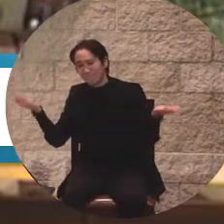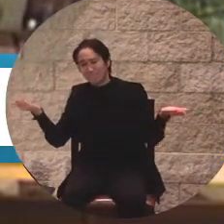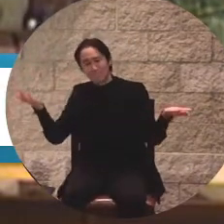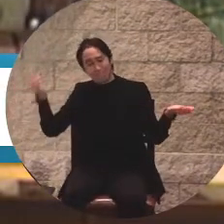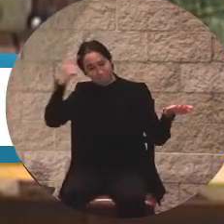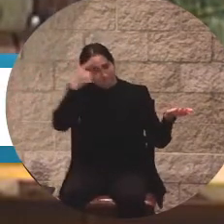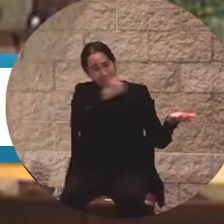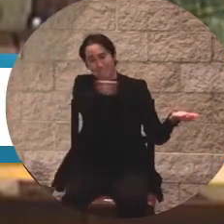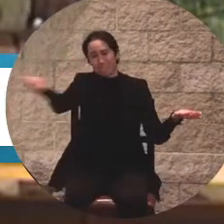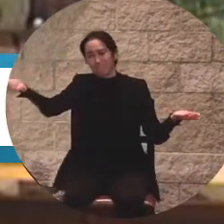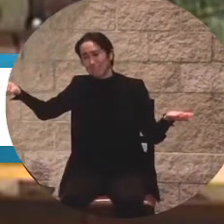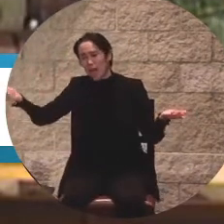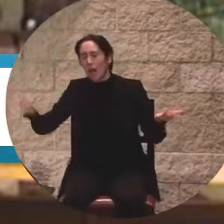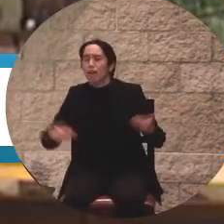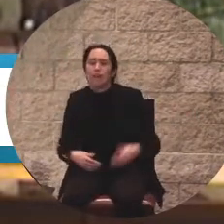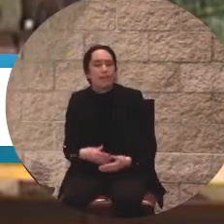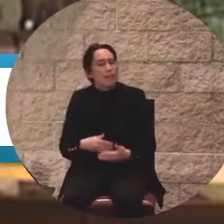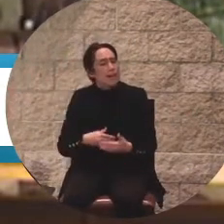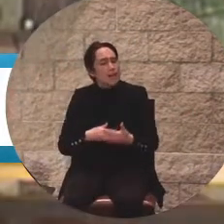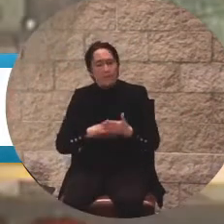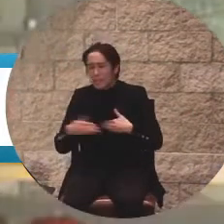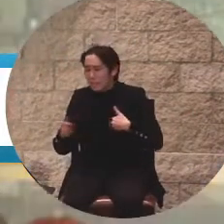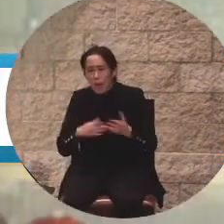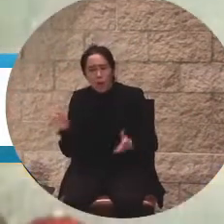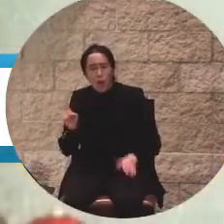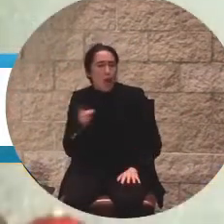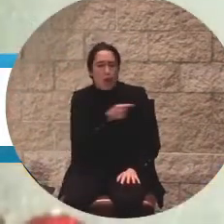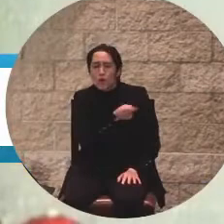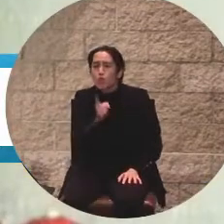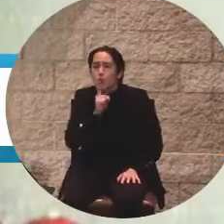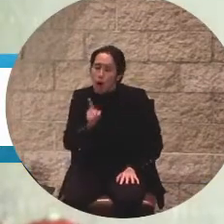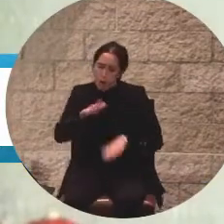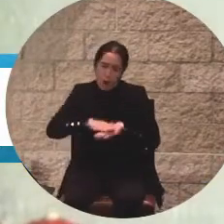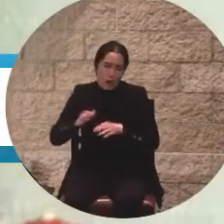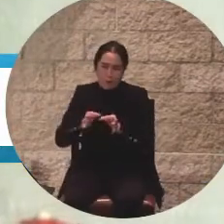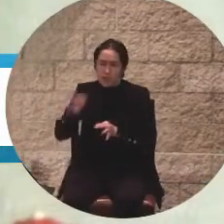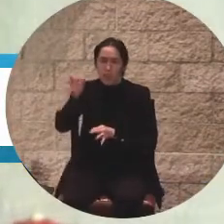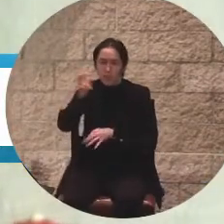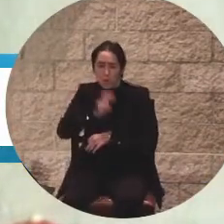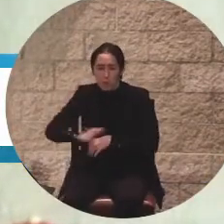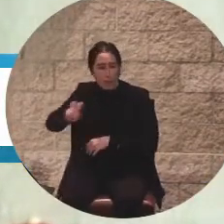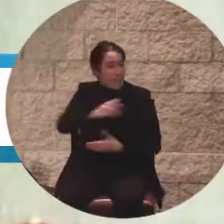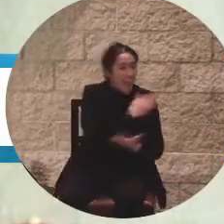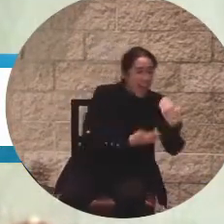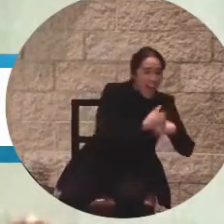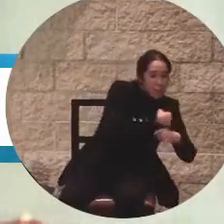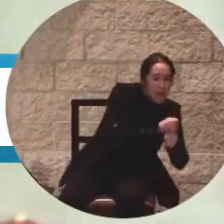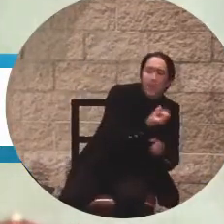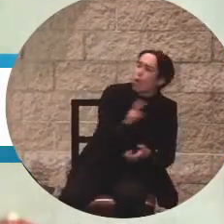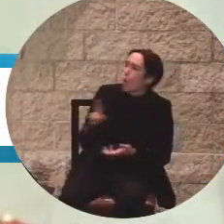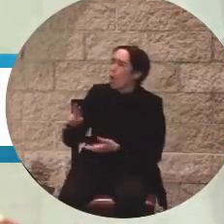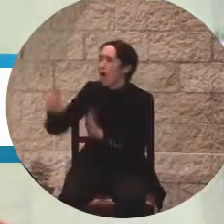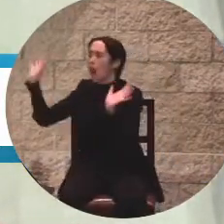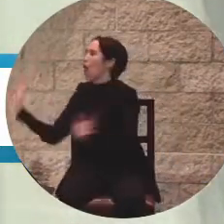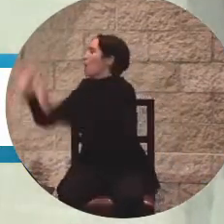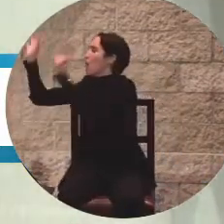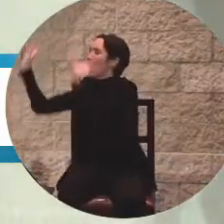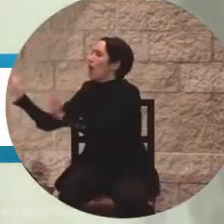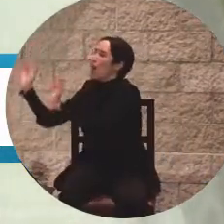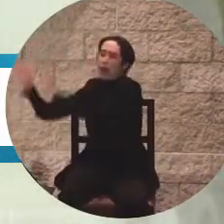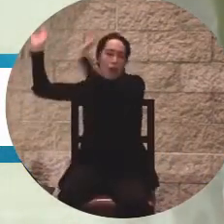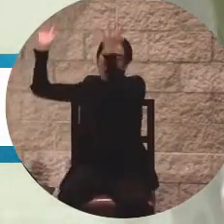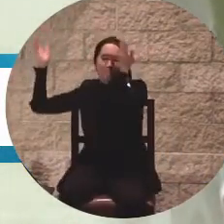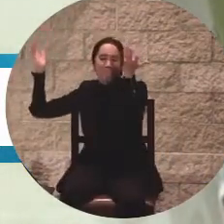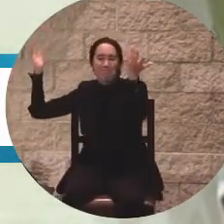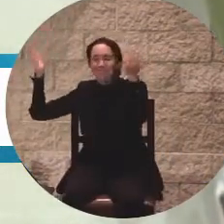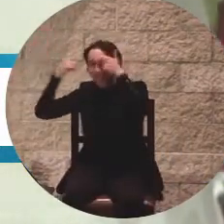keep saying it, but wherever you are, sequins or handcrafted, you are welcome here. This is, I think, my favorite song. We're going to sing